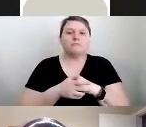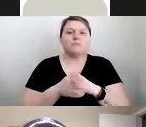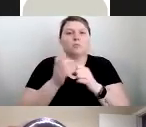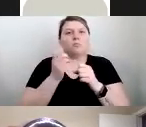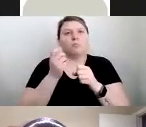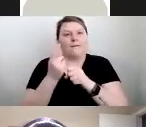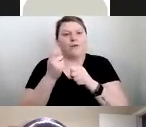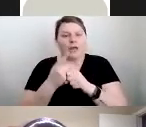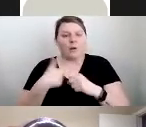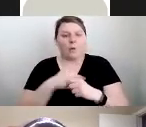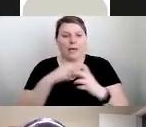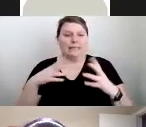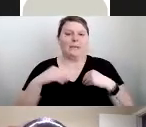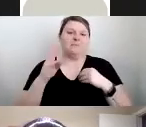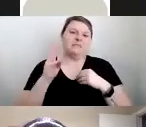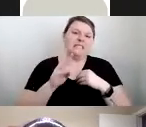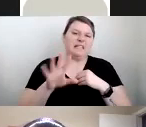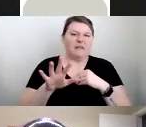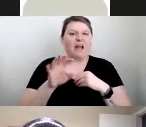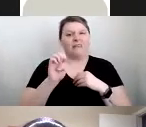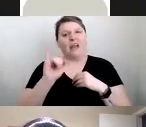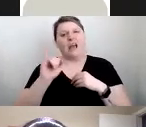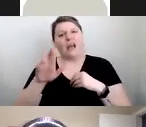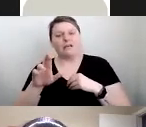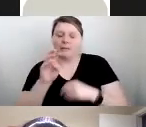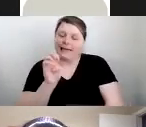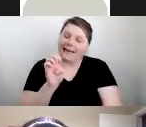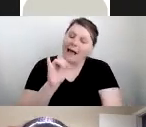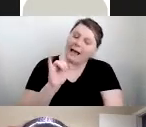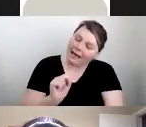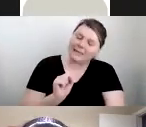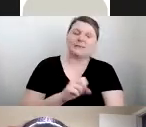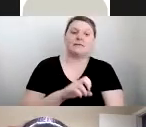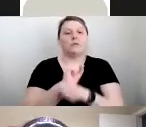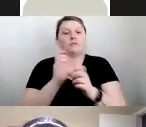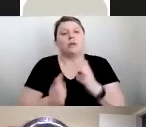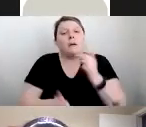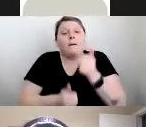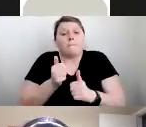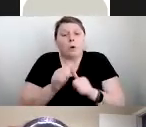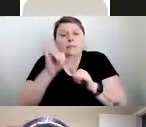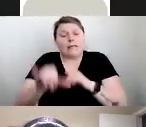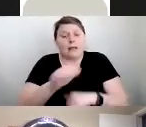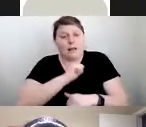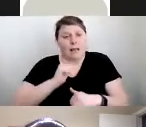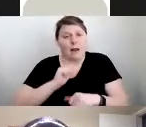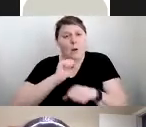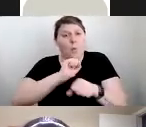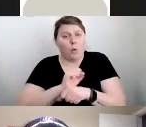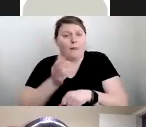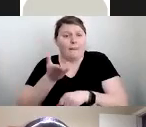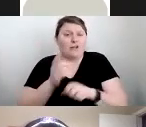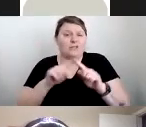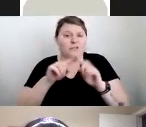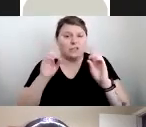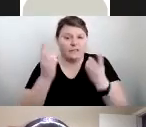65 EIS officers, and most of them actually stay in Atlanta and work for a division. We have 2